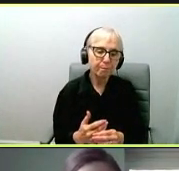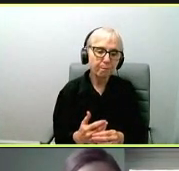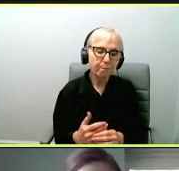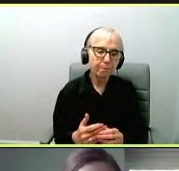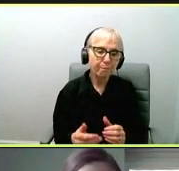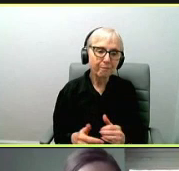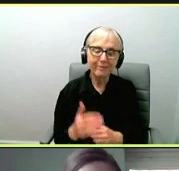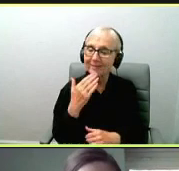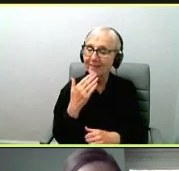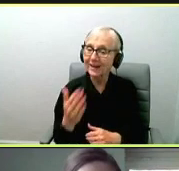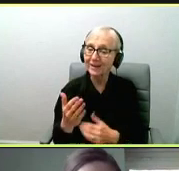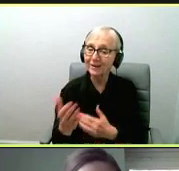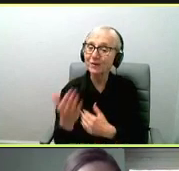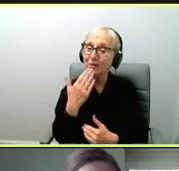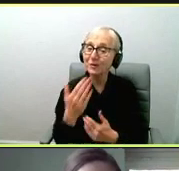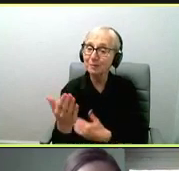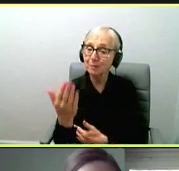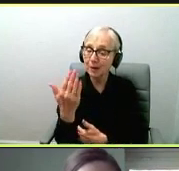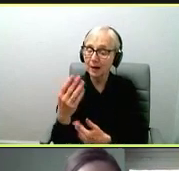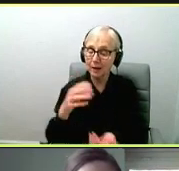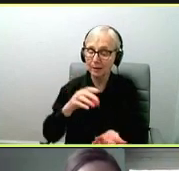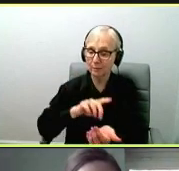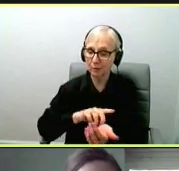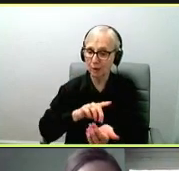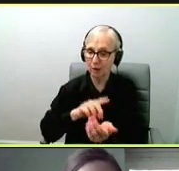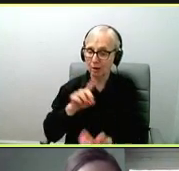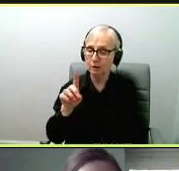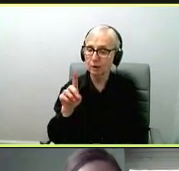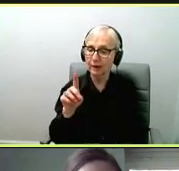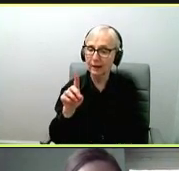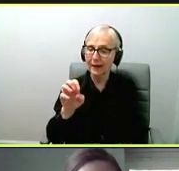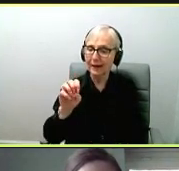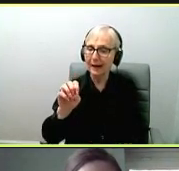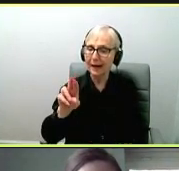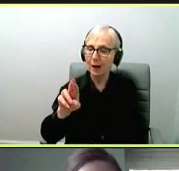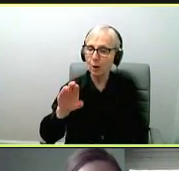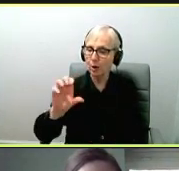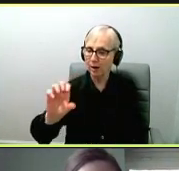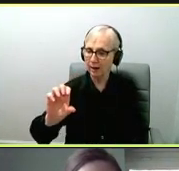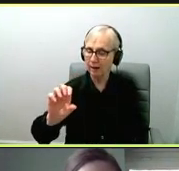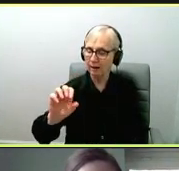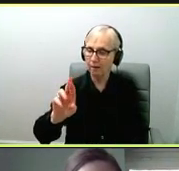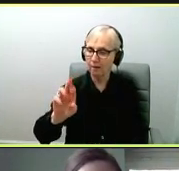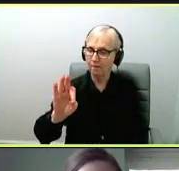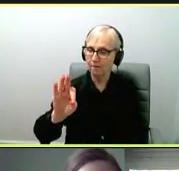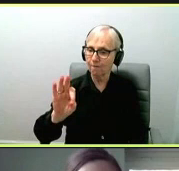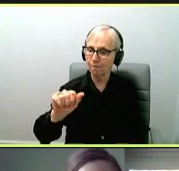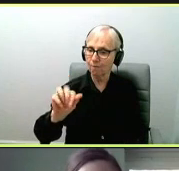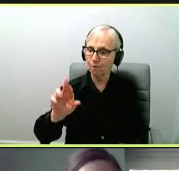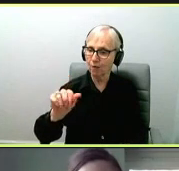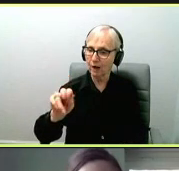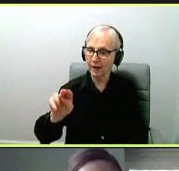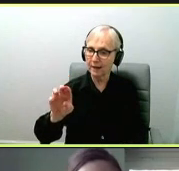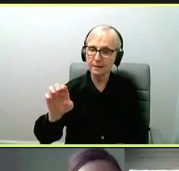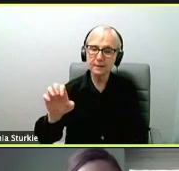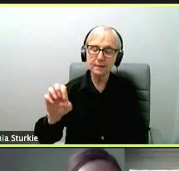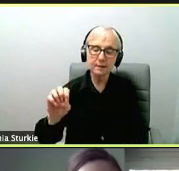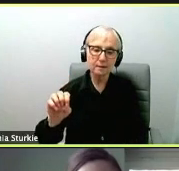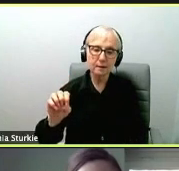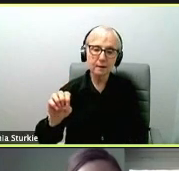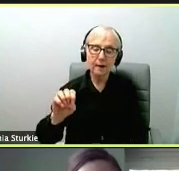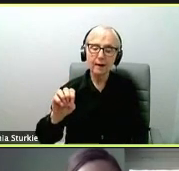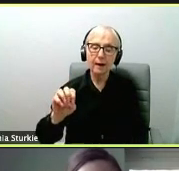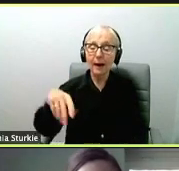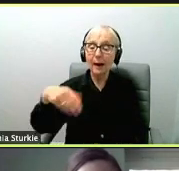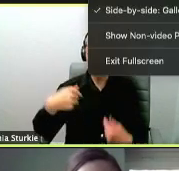Thank you, and good morning, everybody. I'm Dr. Eric Frantz. I serve as the Chief Medical Officer for the Department of Public Health. I'm also a